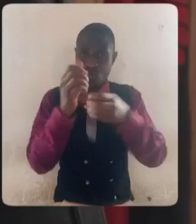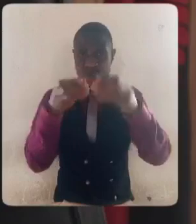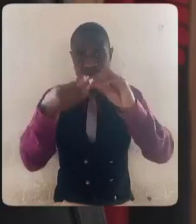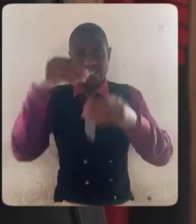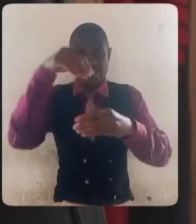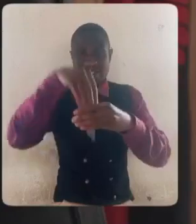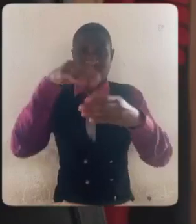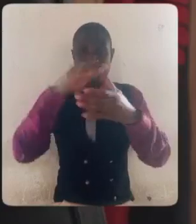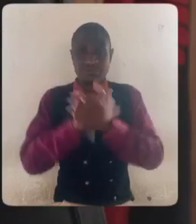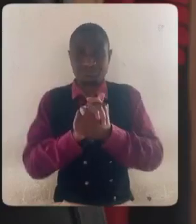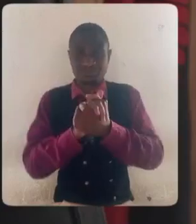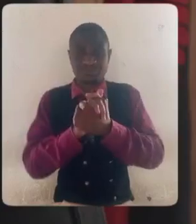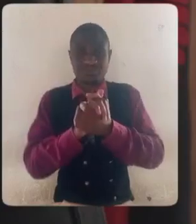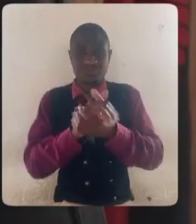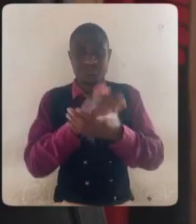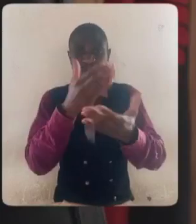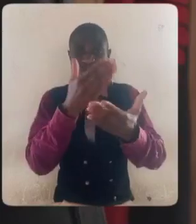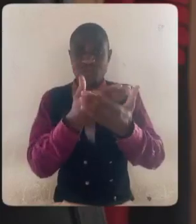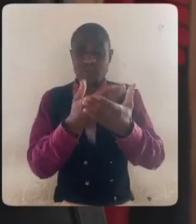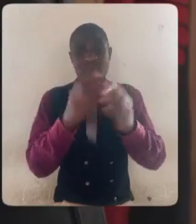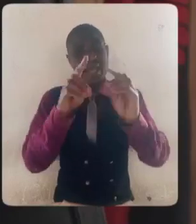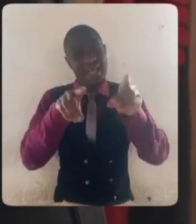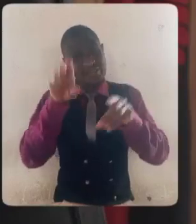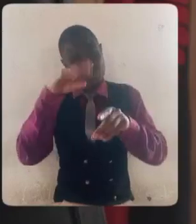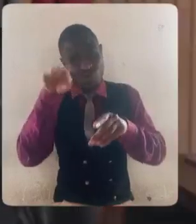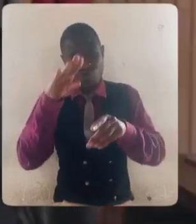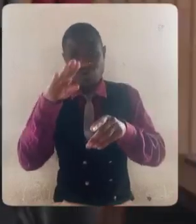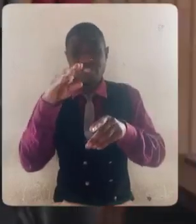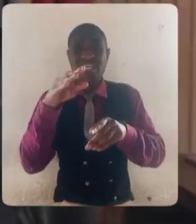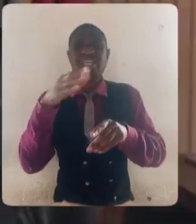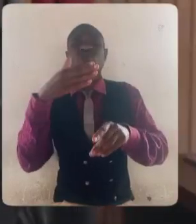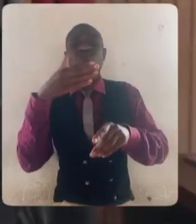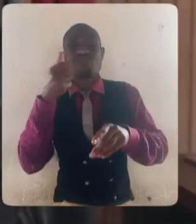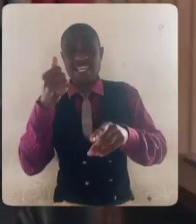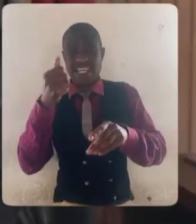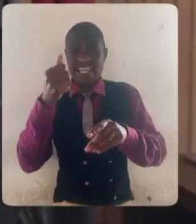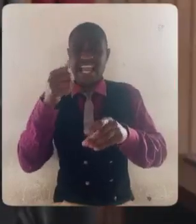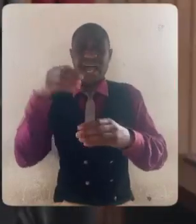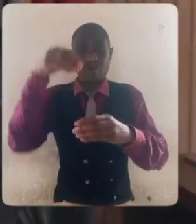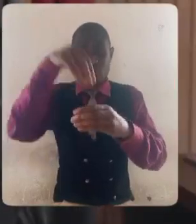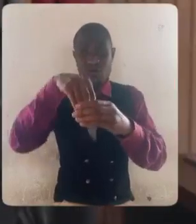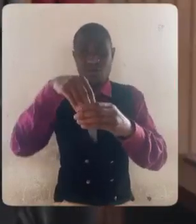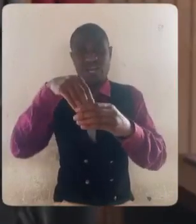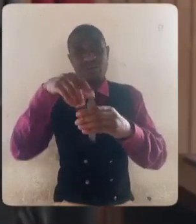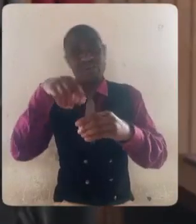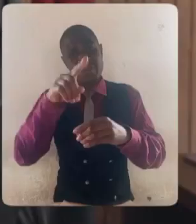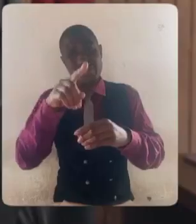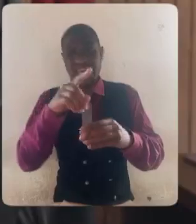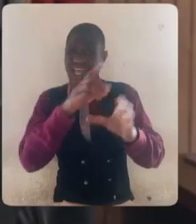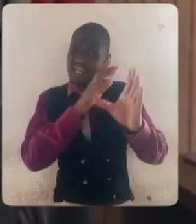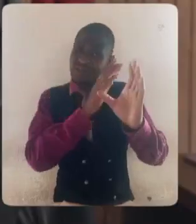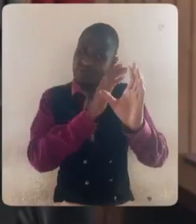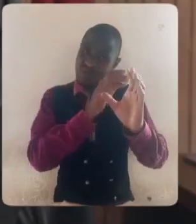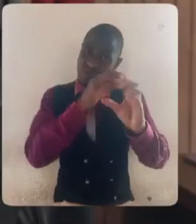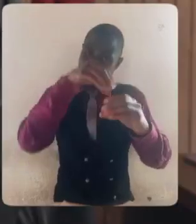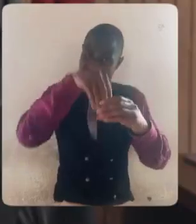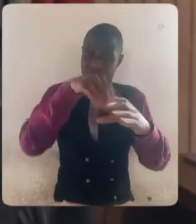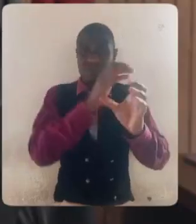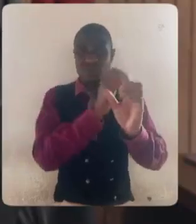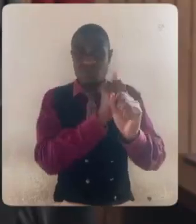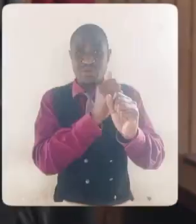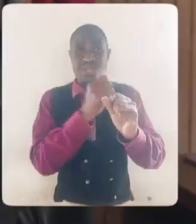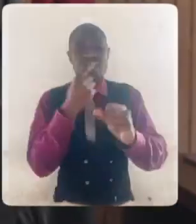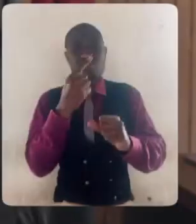results with dignity and respect for the will of the people. To all registered voters, this election belongs to